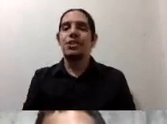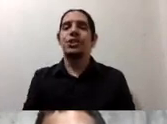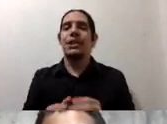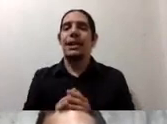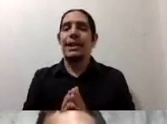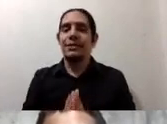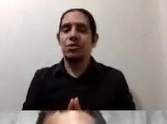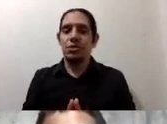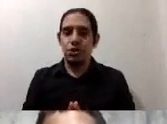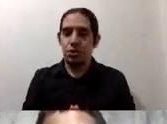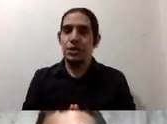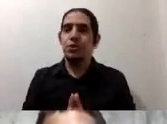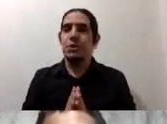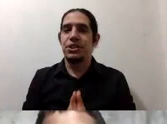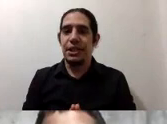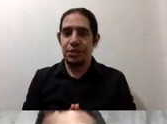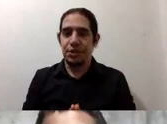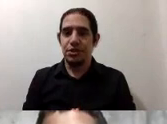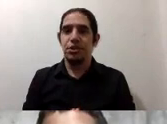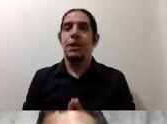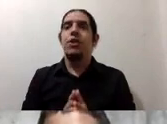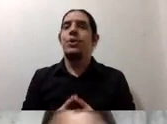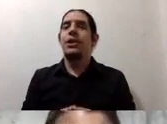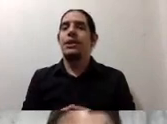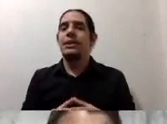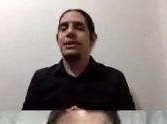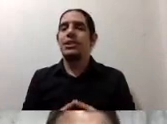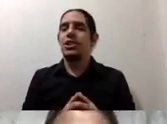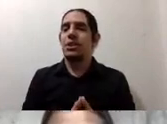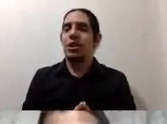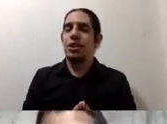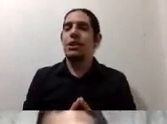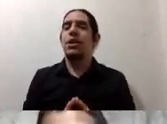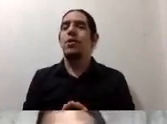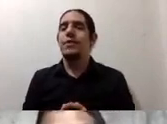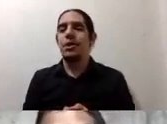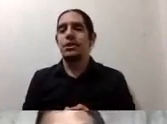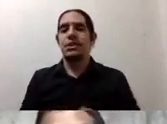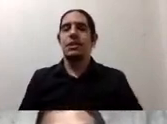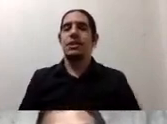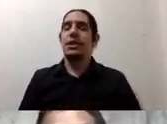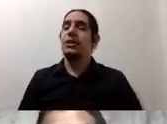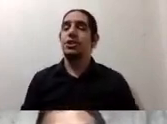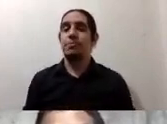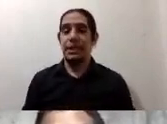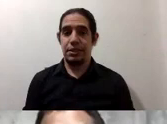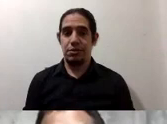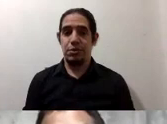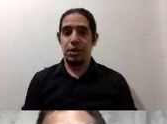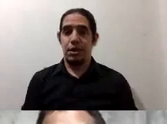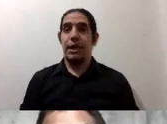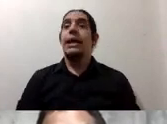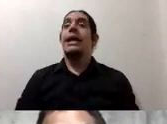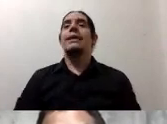EFL teachers and students' perceptions regarding the teaching and learning of non-standard English in